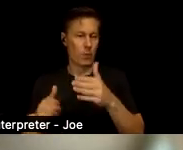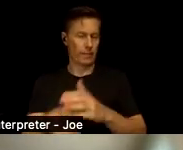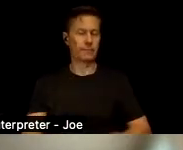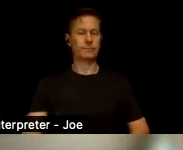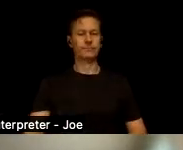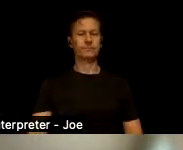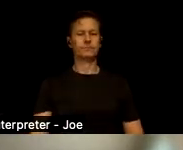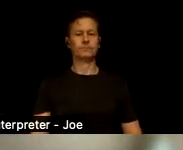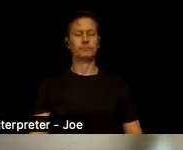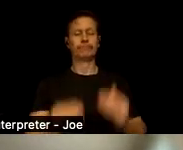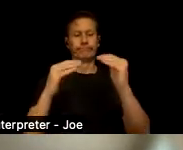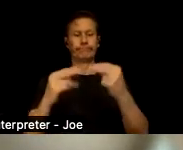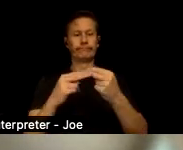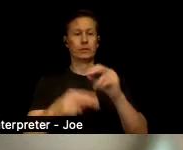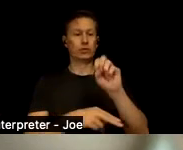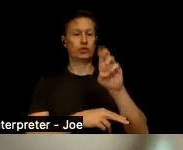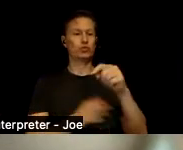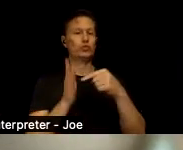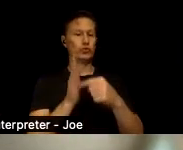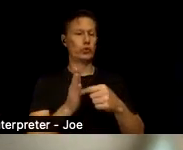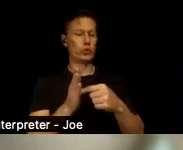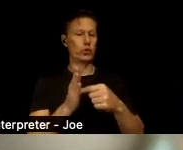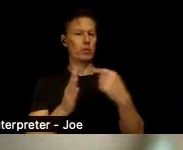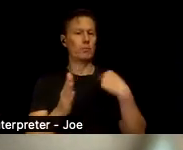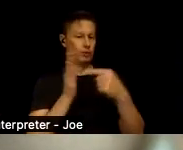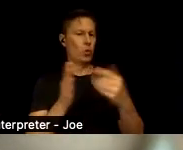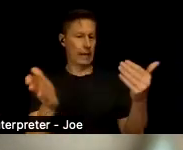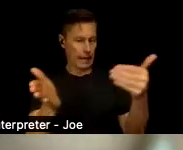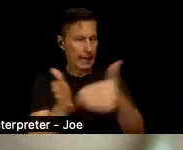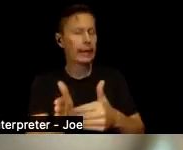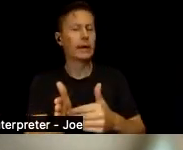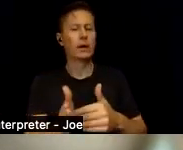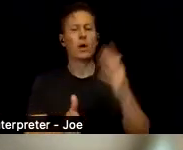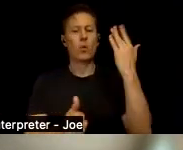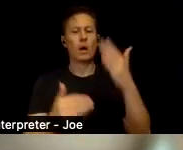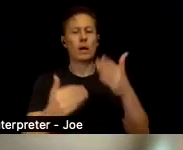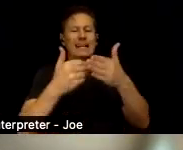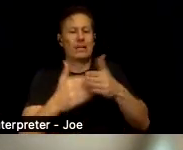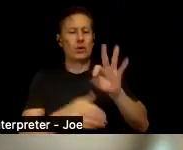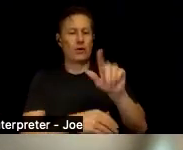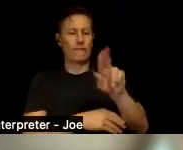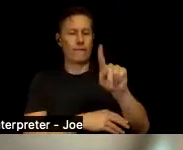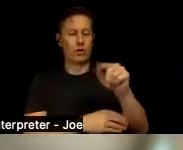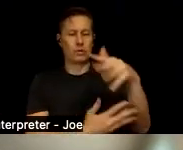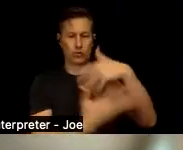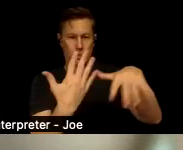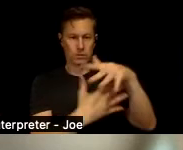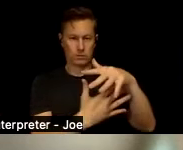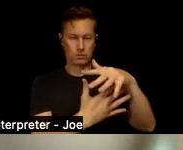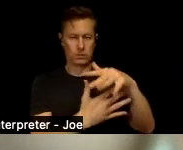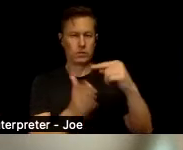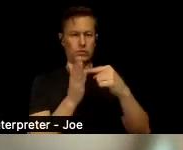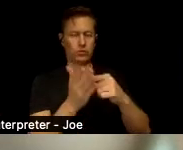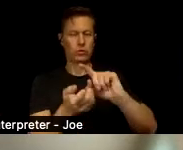So Suhaf also showed this slide, which shows near fault interactions. So what's shown here is a change